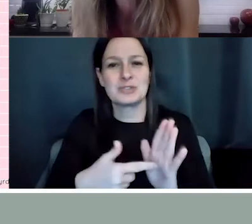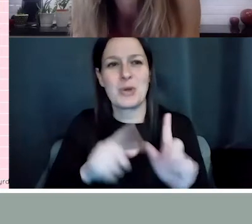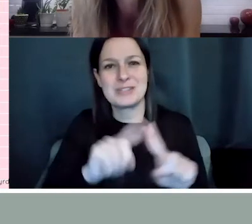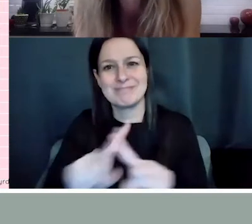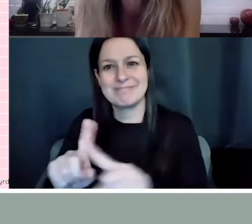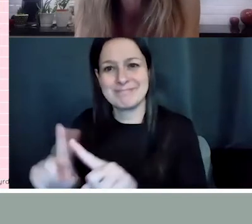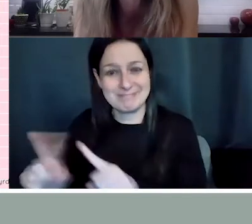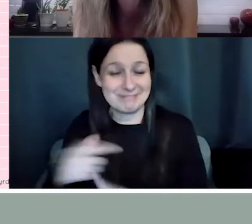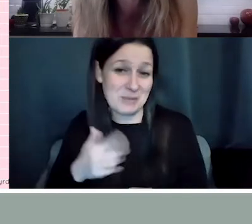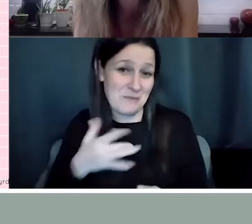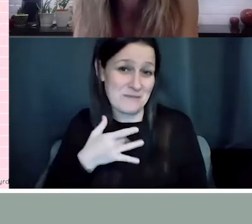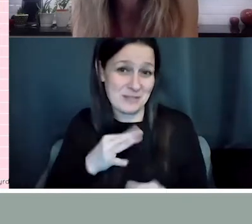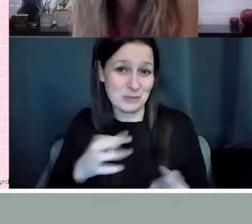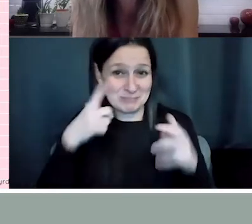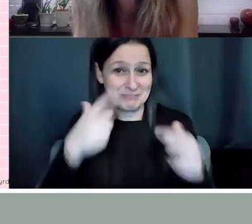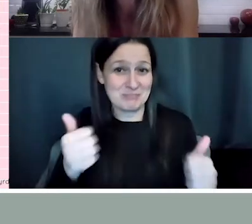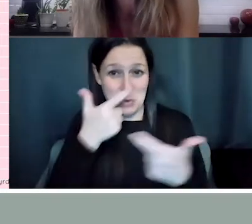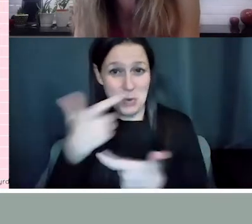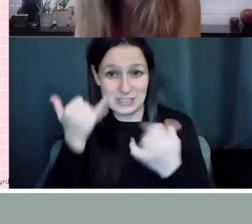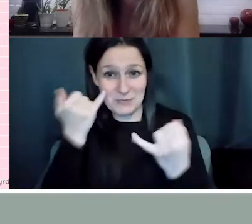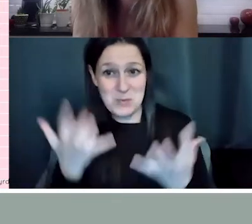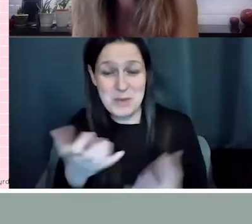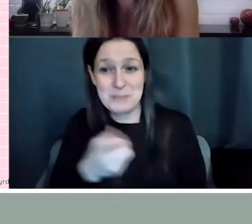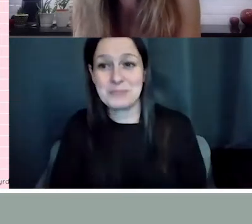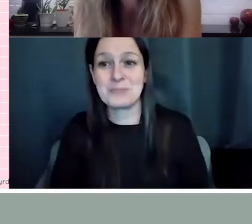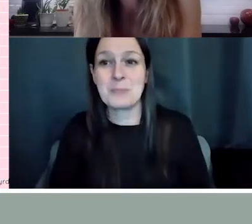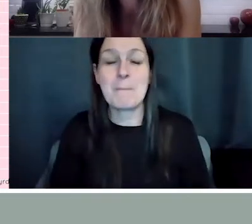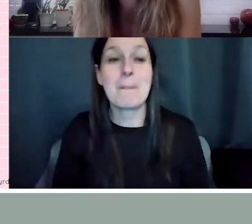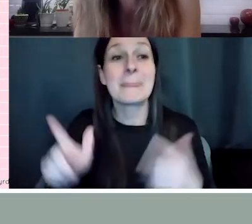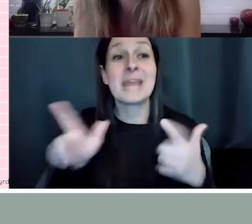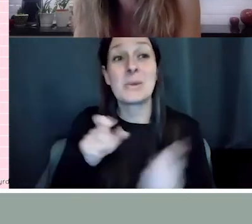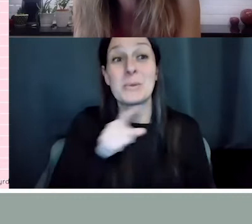So feel free to watch those. But quickly, one of the,